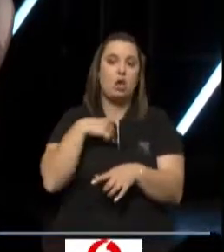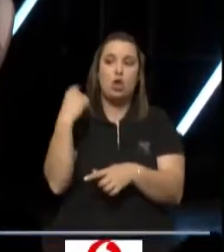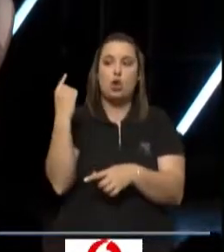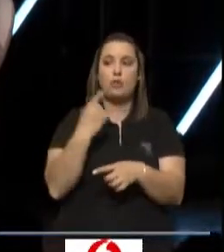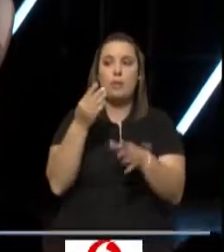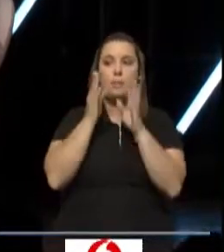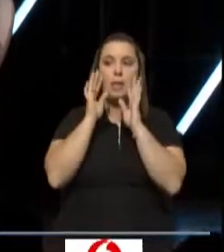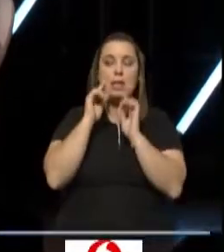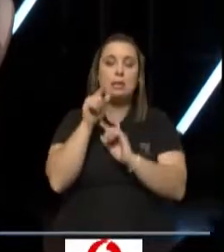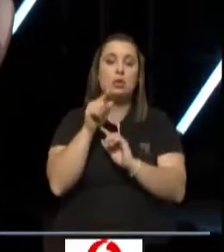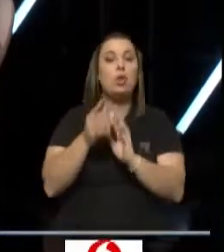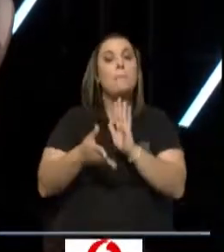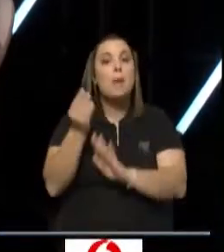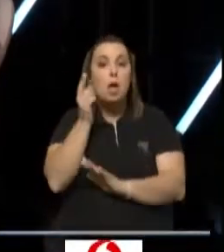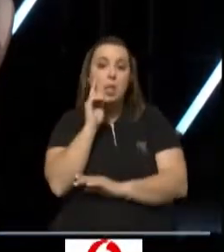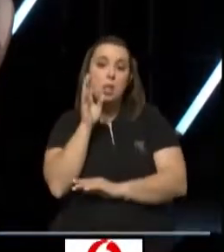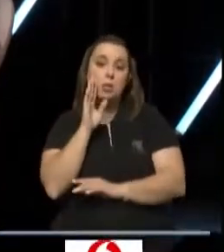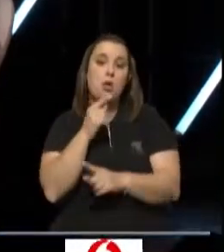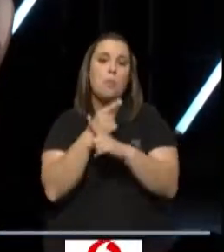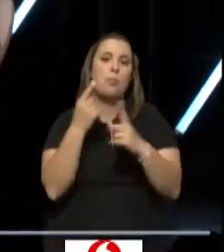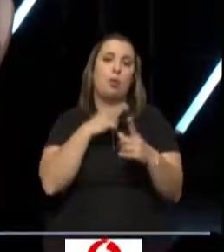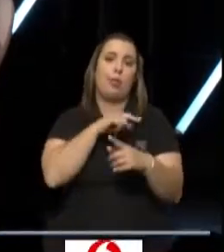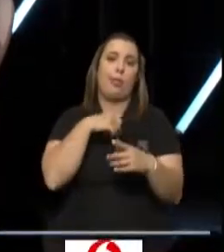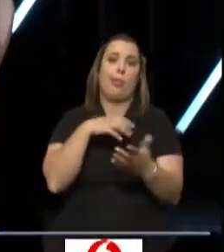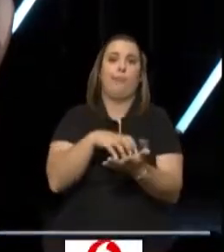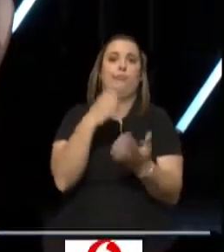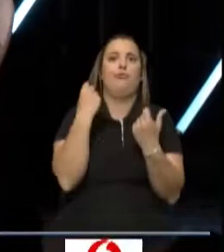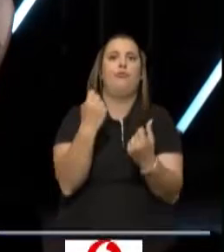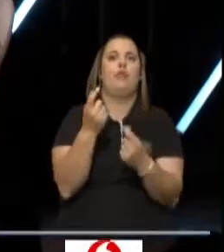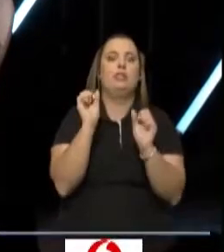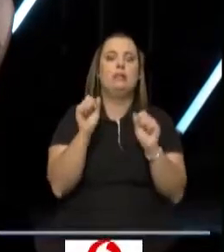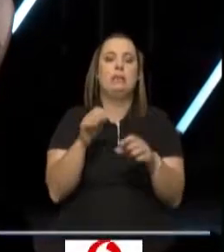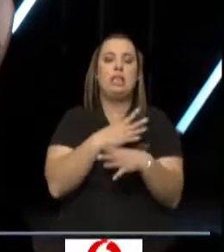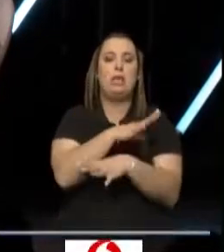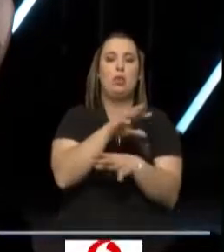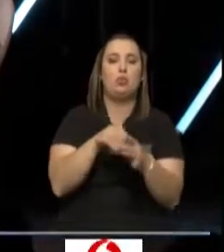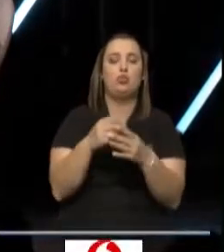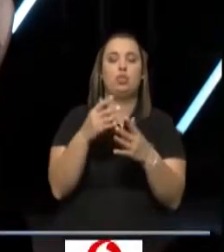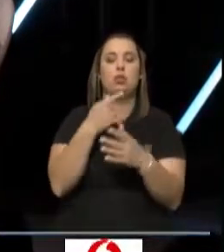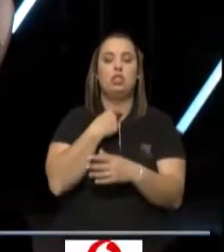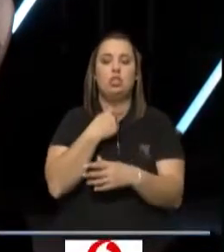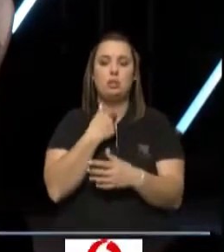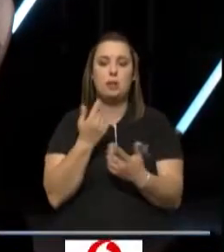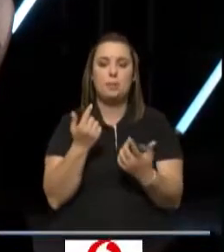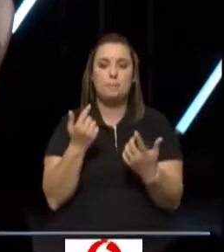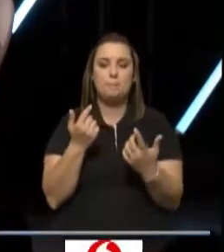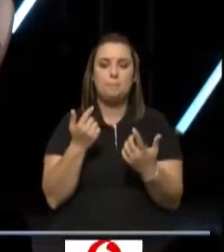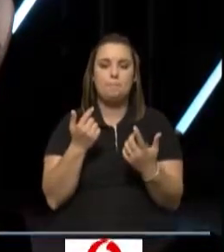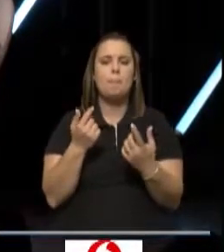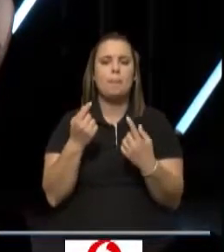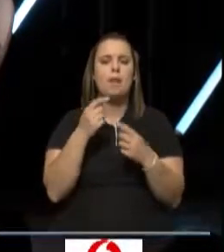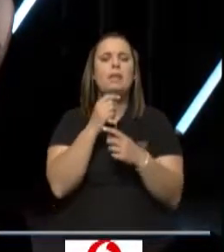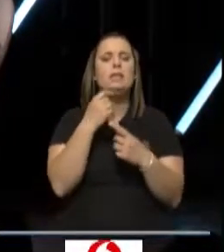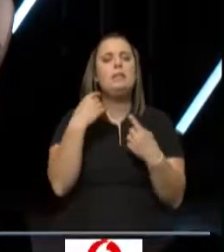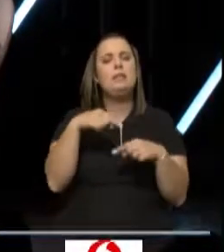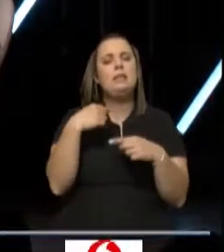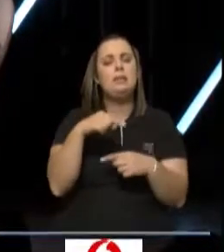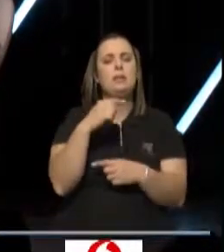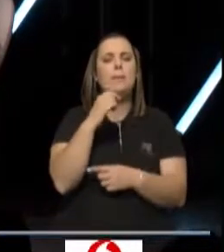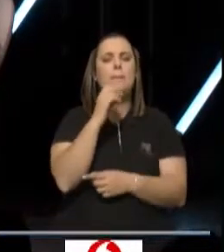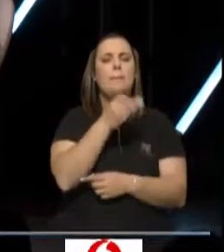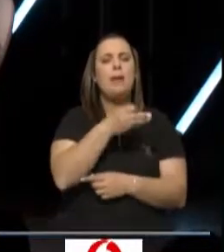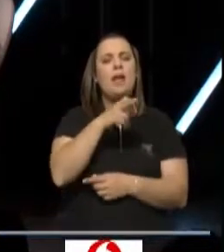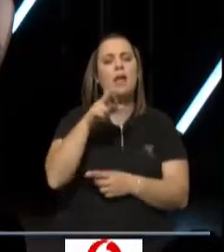the PRR, we should have taken this into account, so even though it's one of the pillars of digitalization and digital